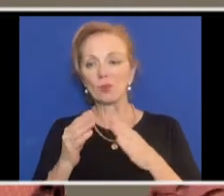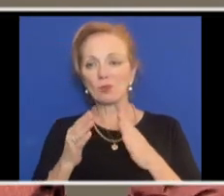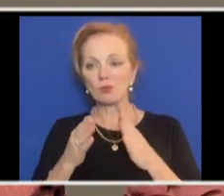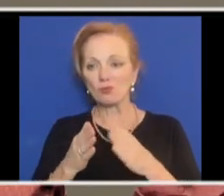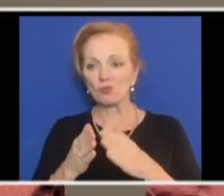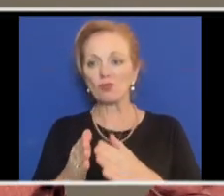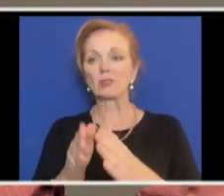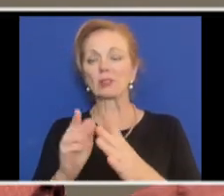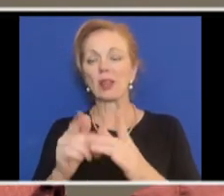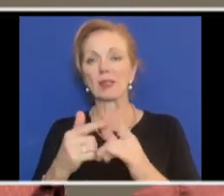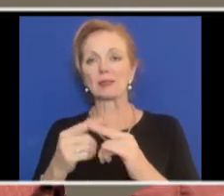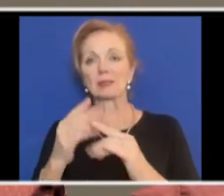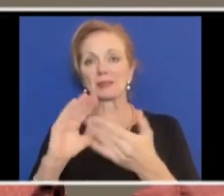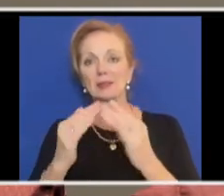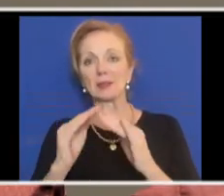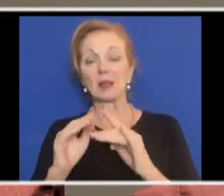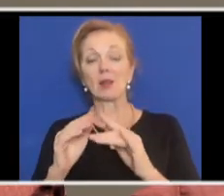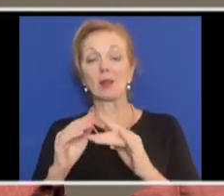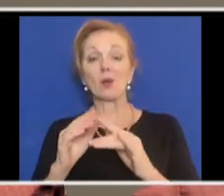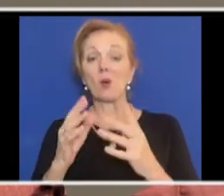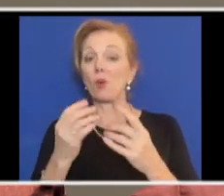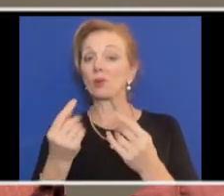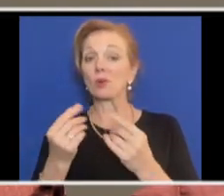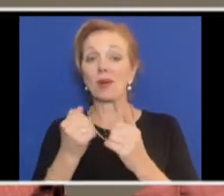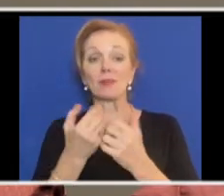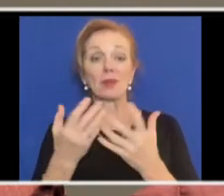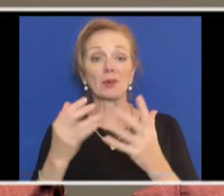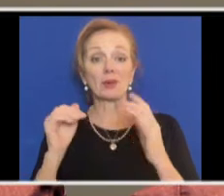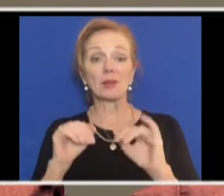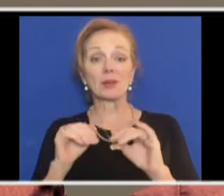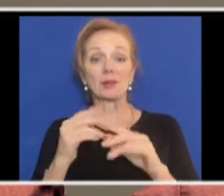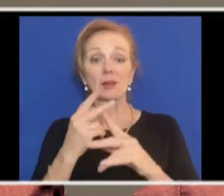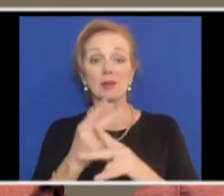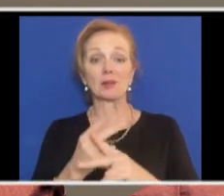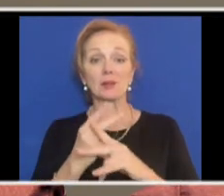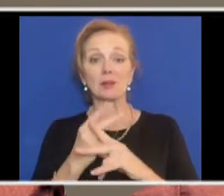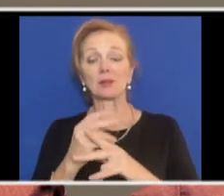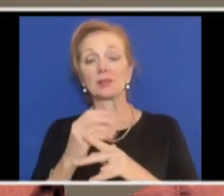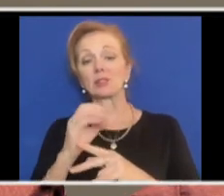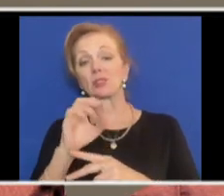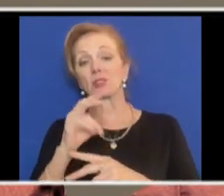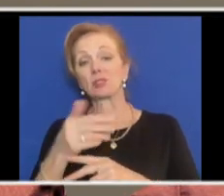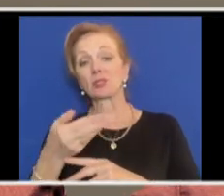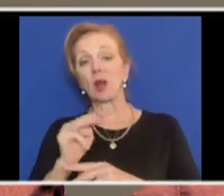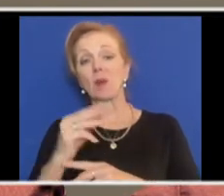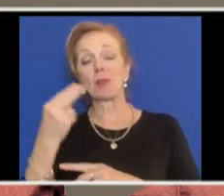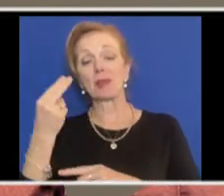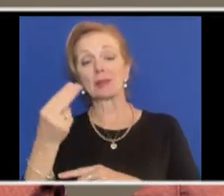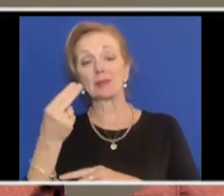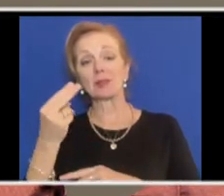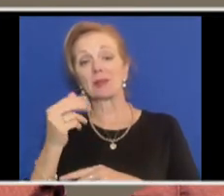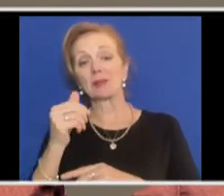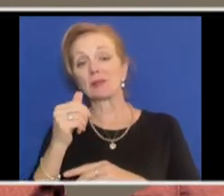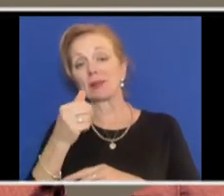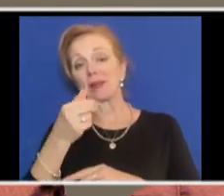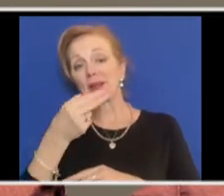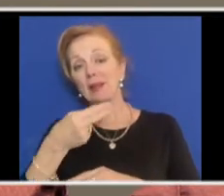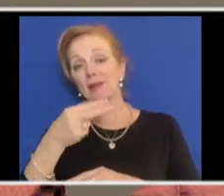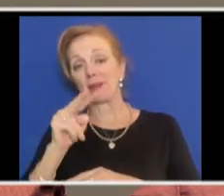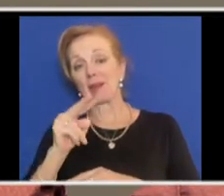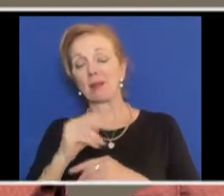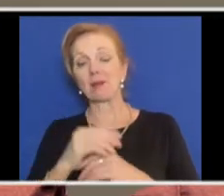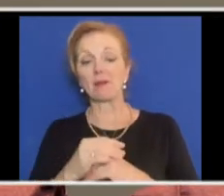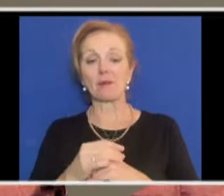conversely we want to do everything we can to help protect the charm and the history of Hidden Valley so